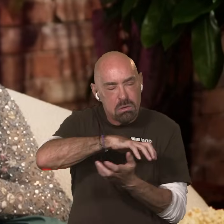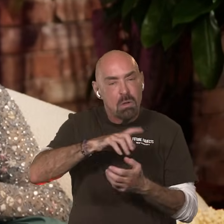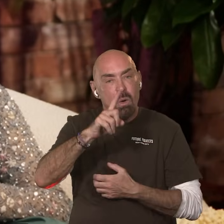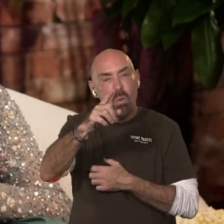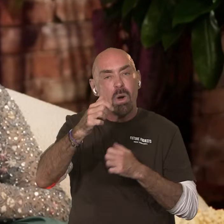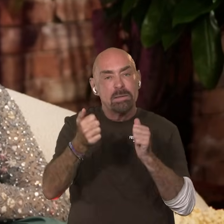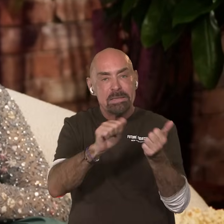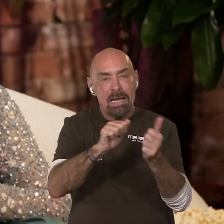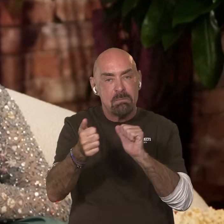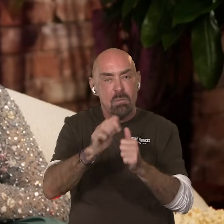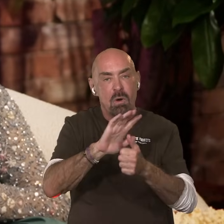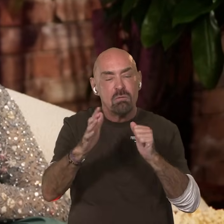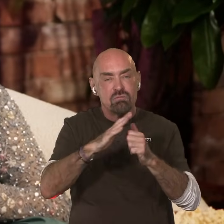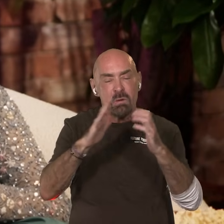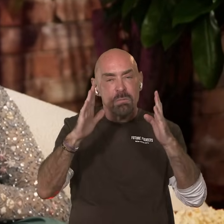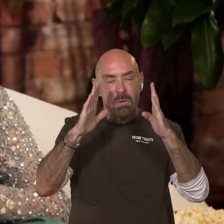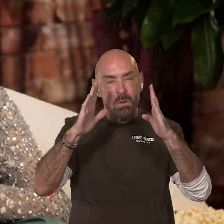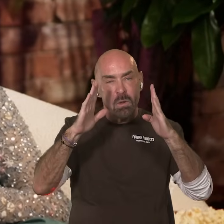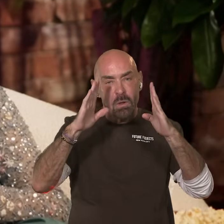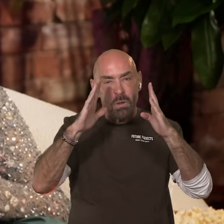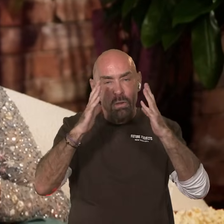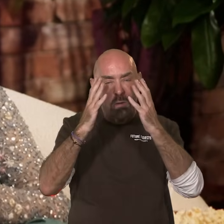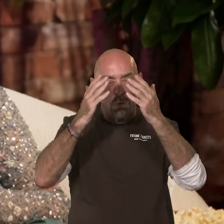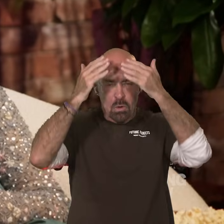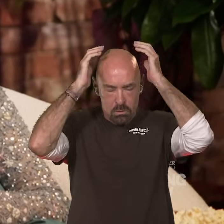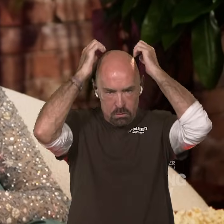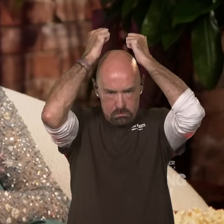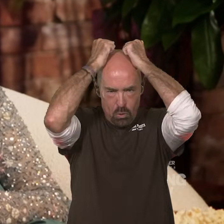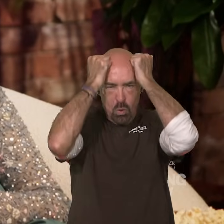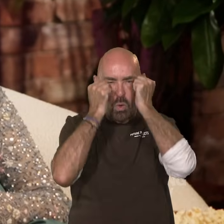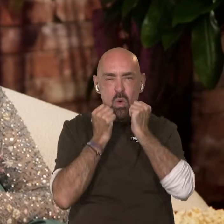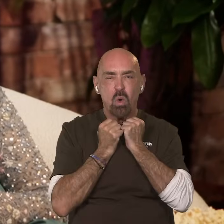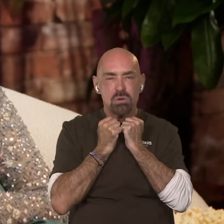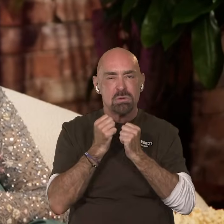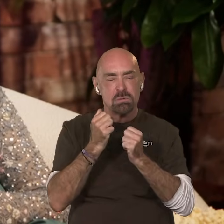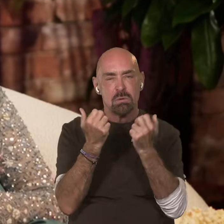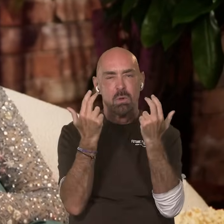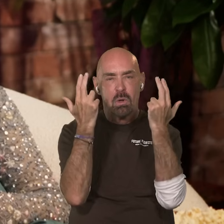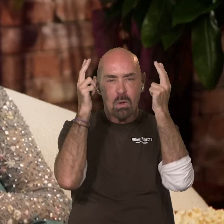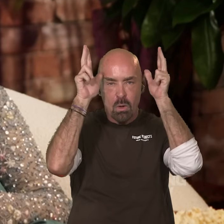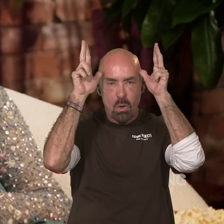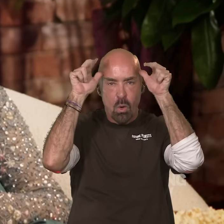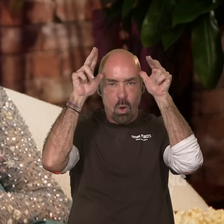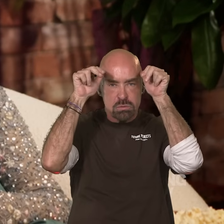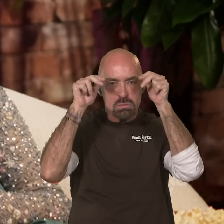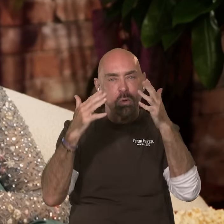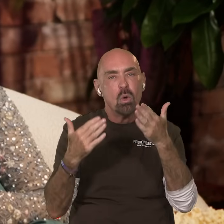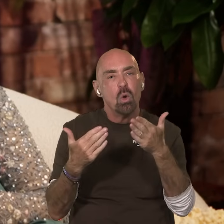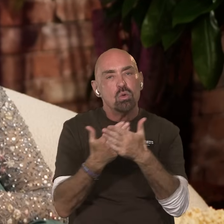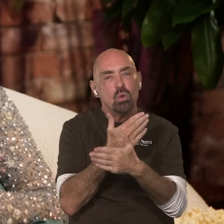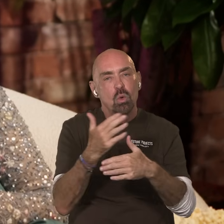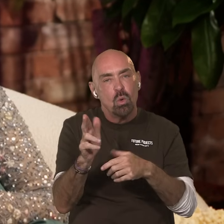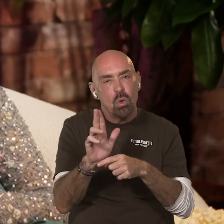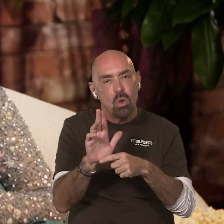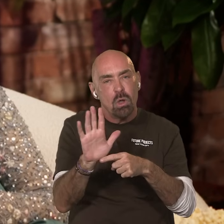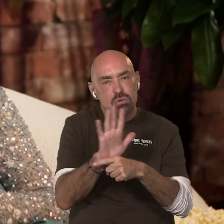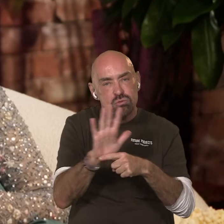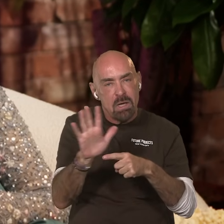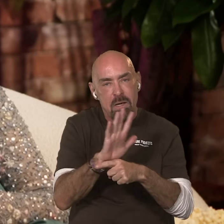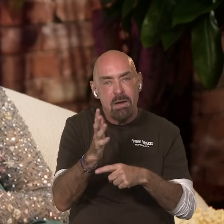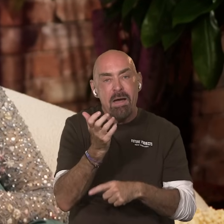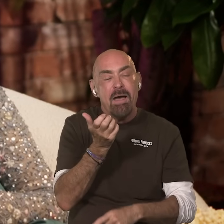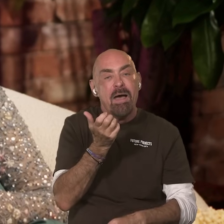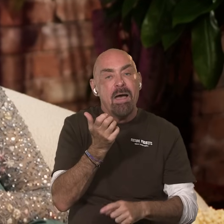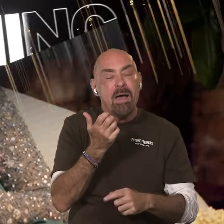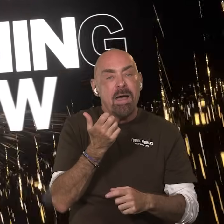at a game from our friends at Hooded Horse that combines turn-based strategy with real-time exploration. Here's the new trailer for Every Day